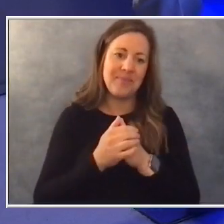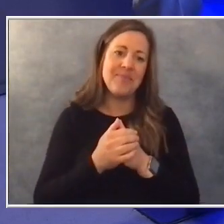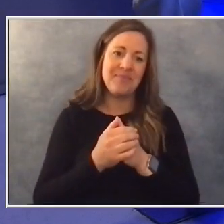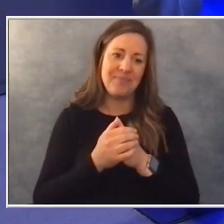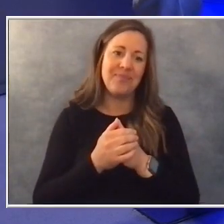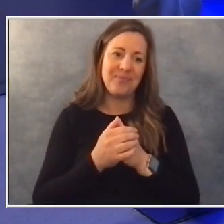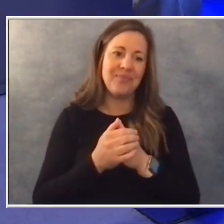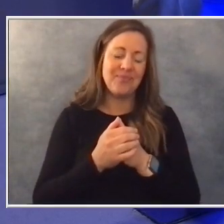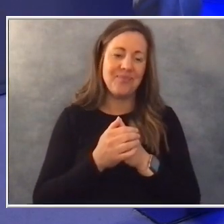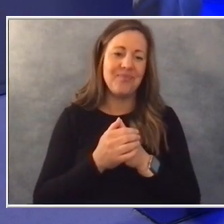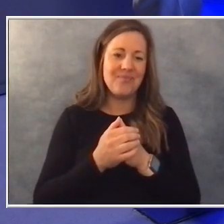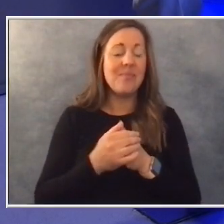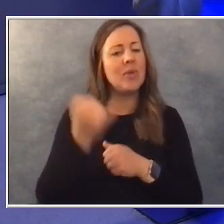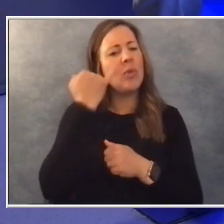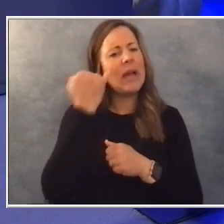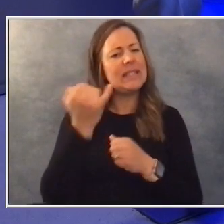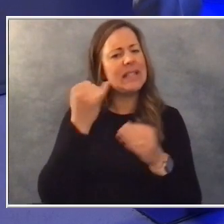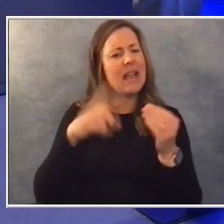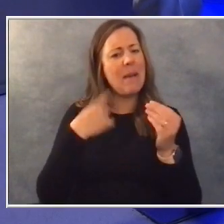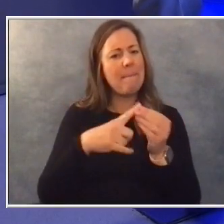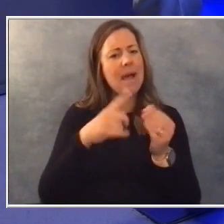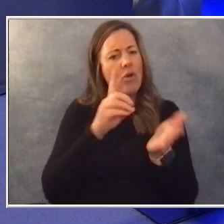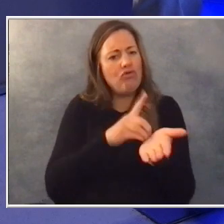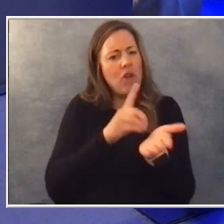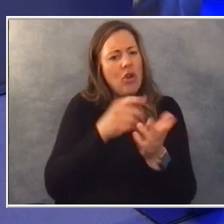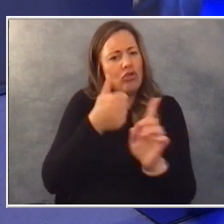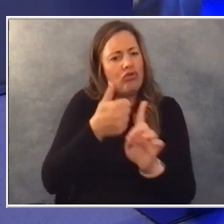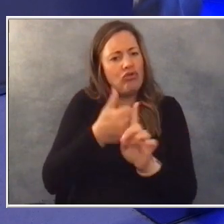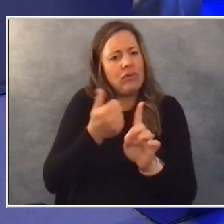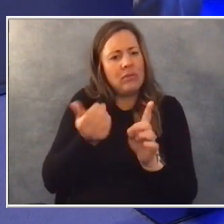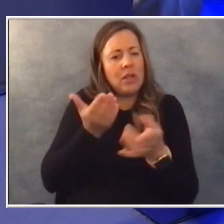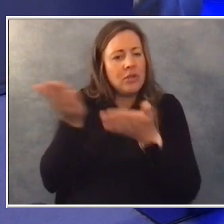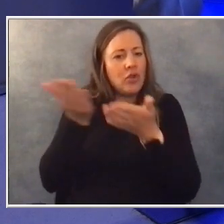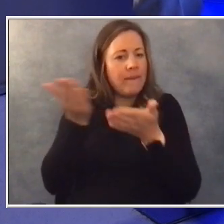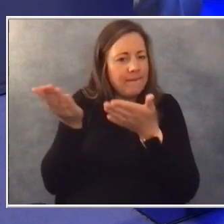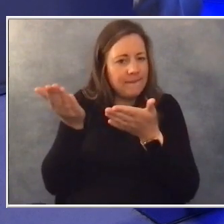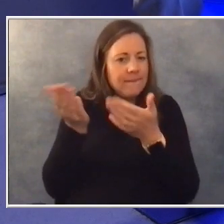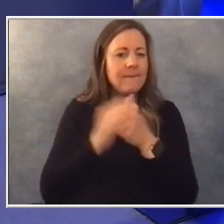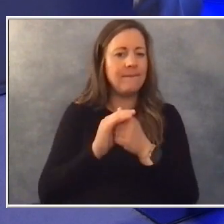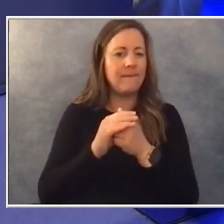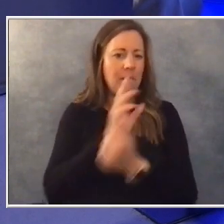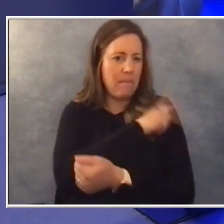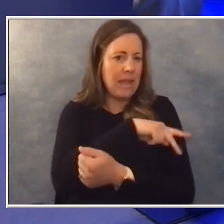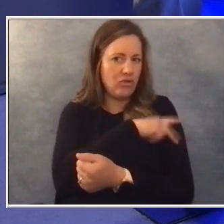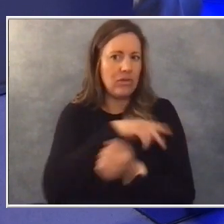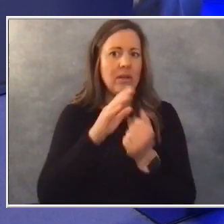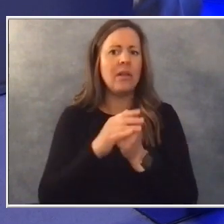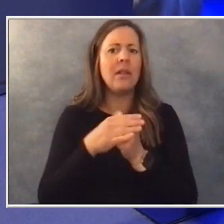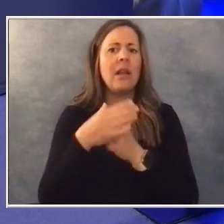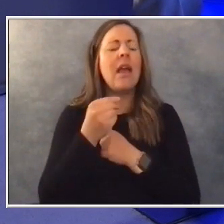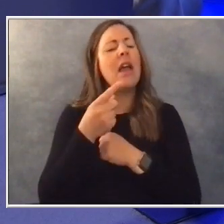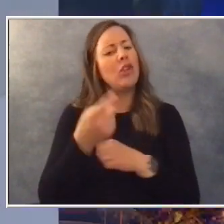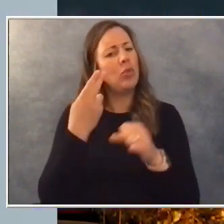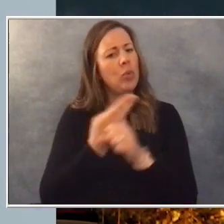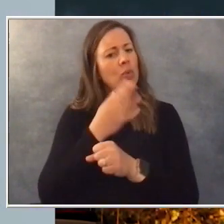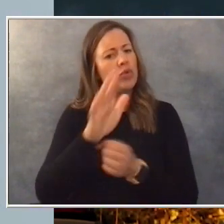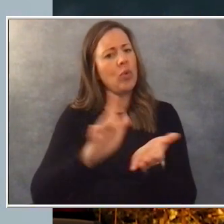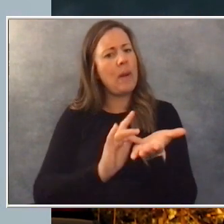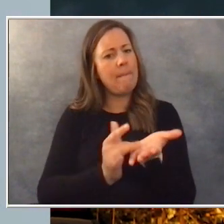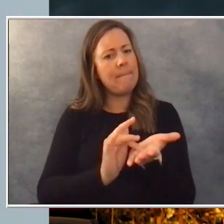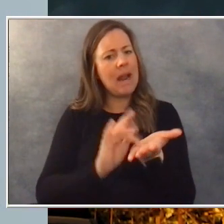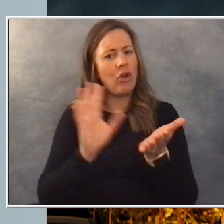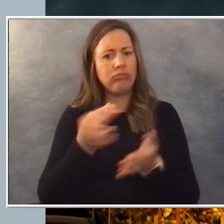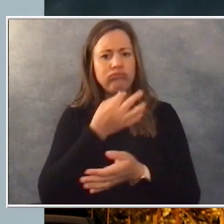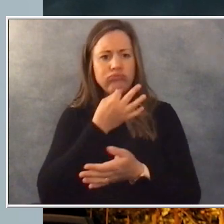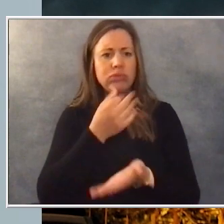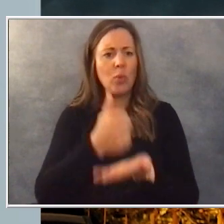of doctors being servants to their patients, and you've used your medical expertise to help others. Dr. Kennedy,